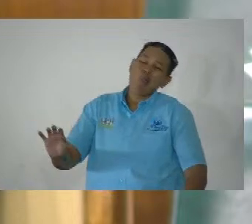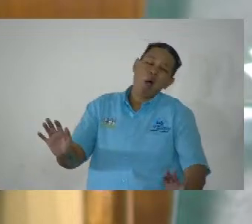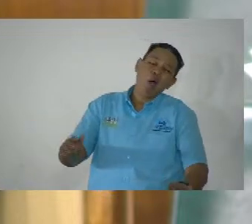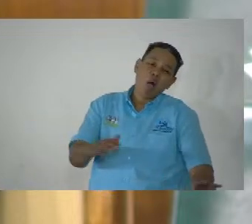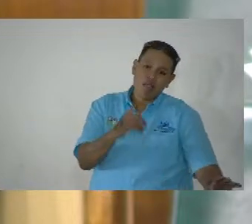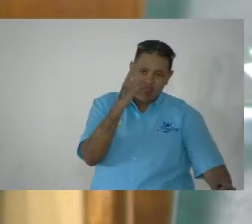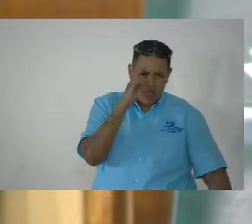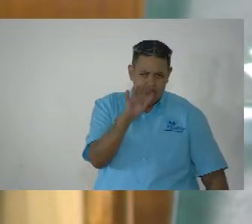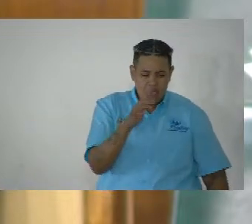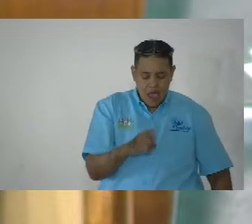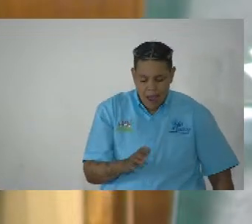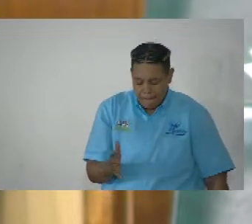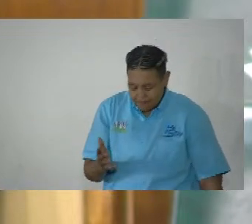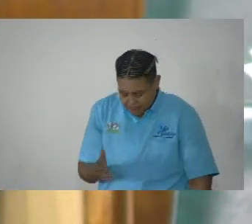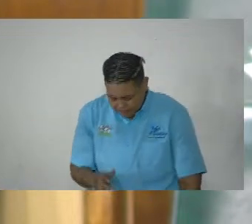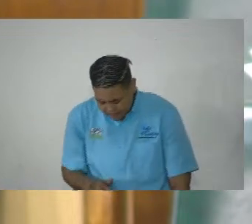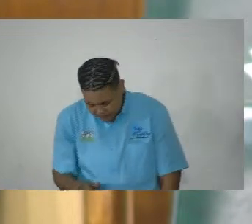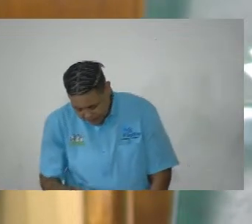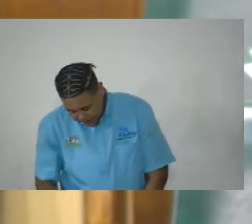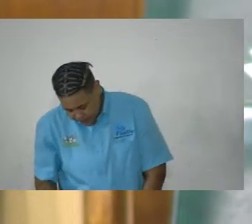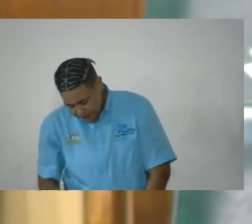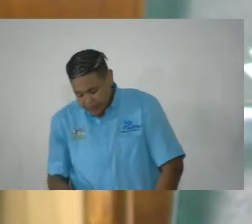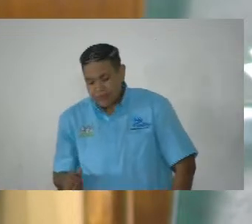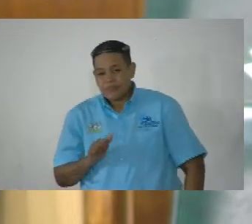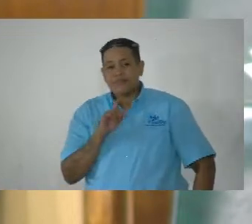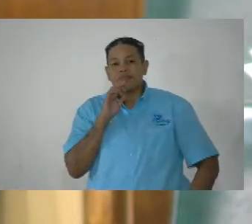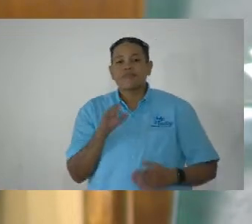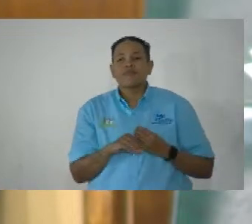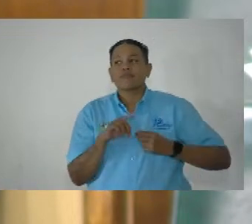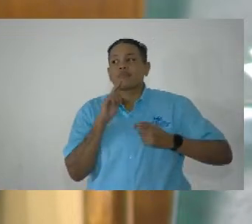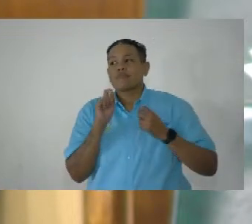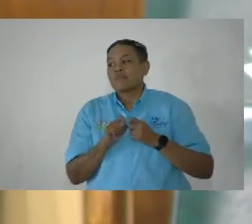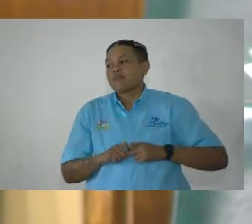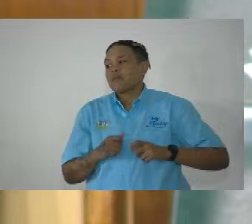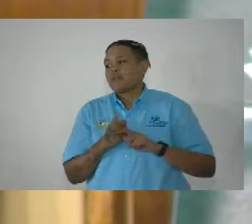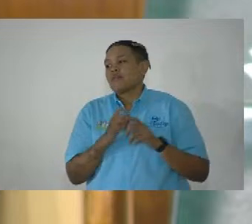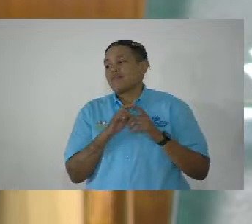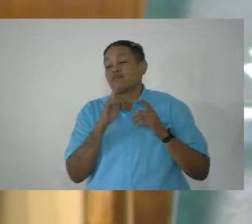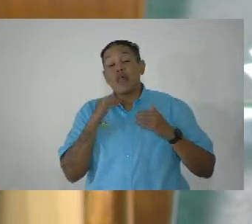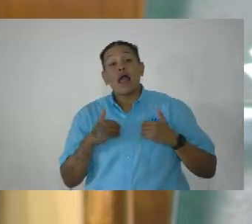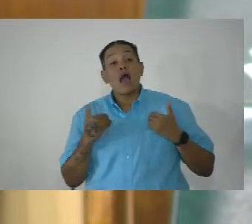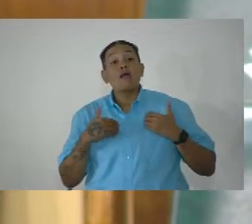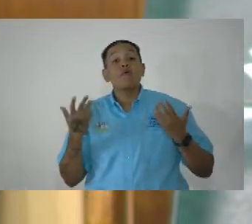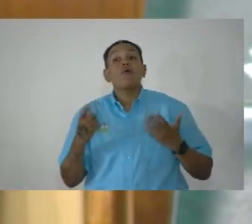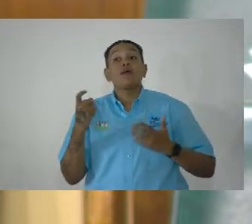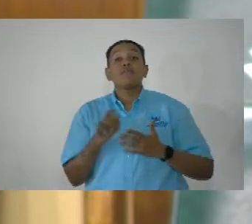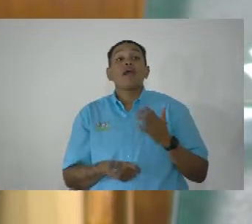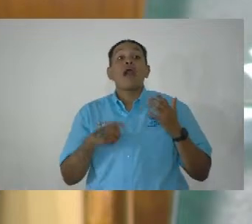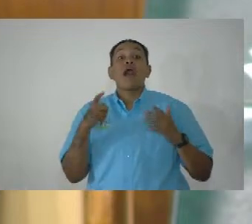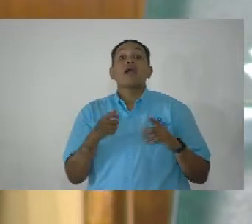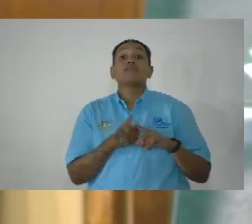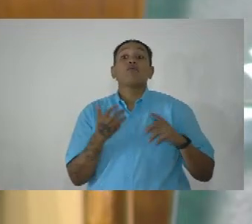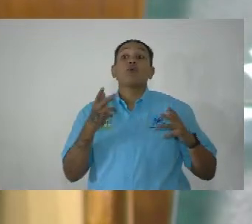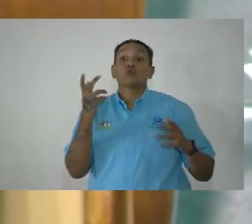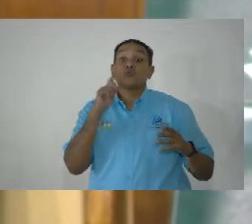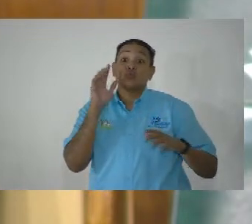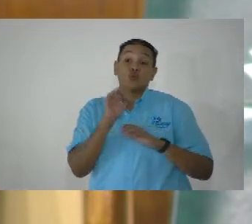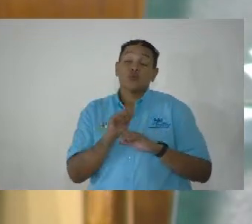country. And so I'm particularly happy that the fine of what used